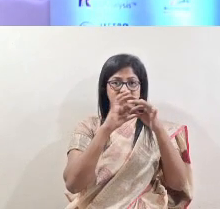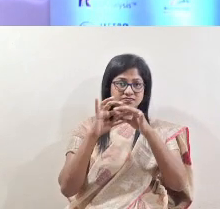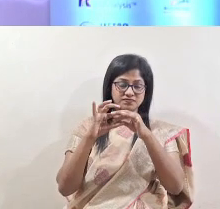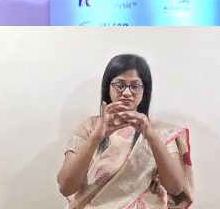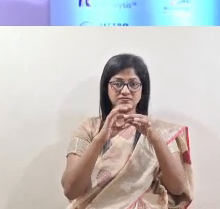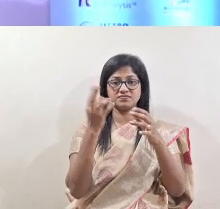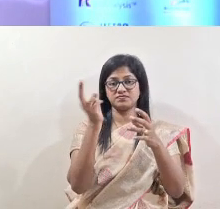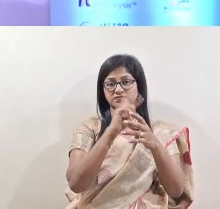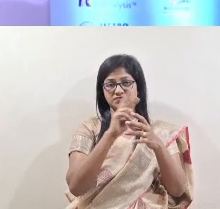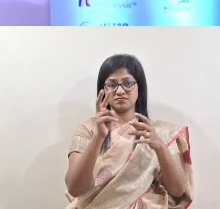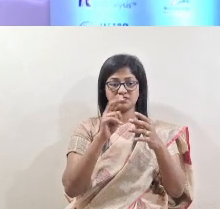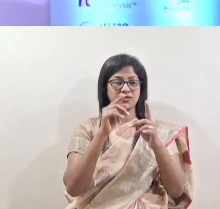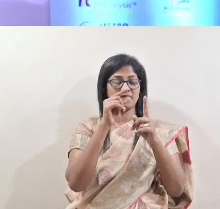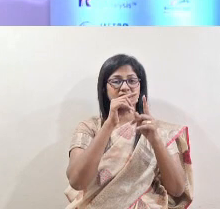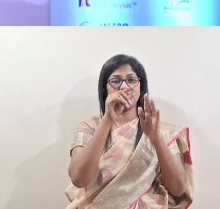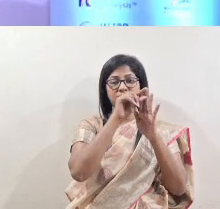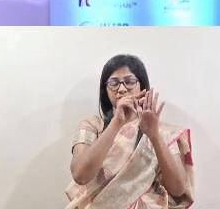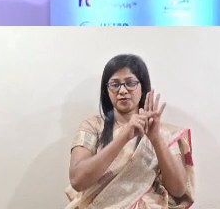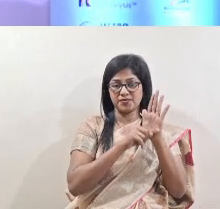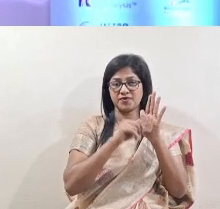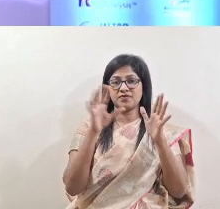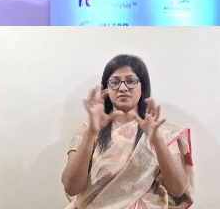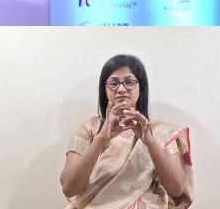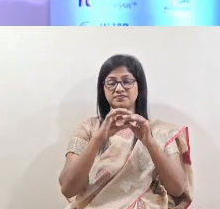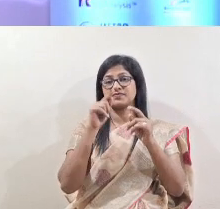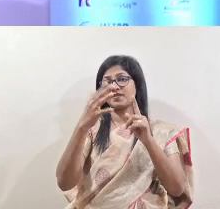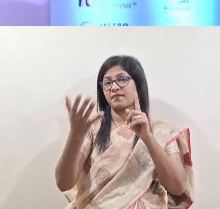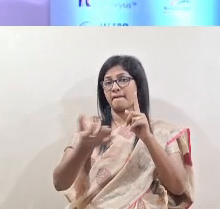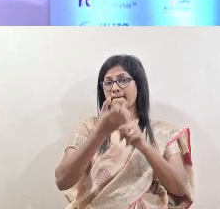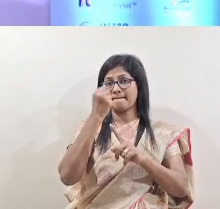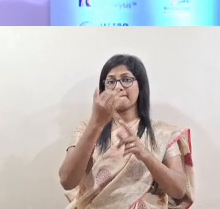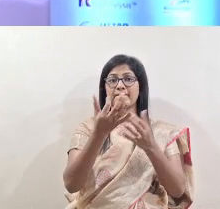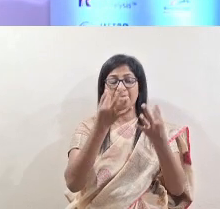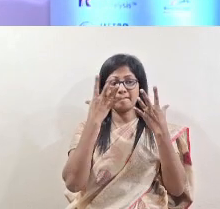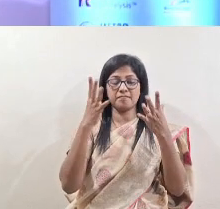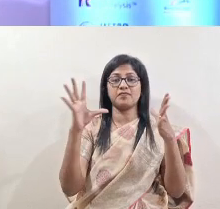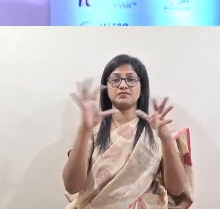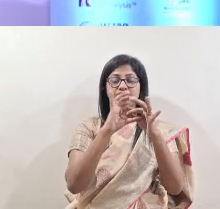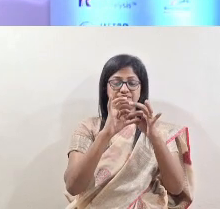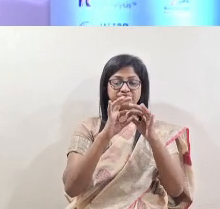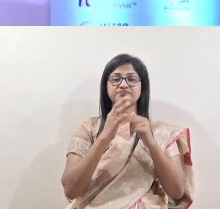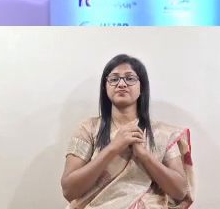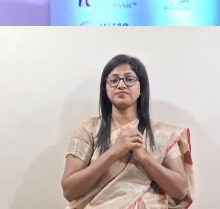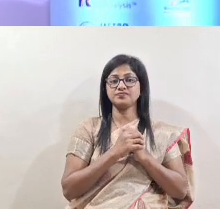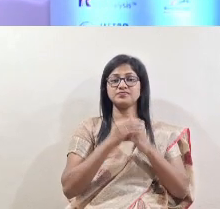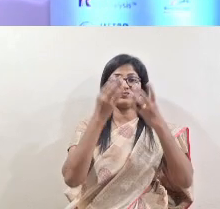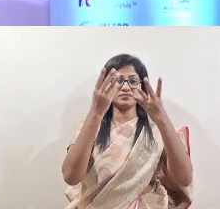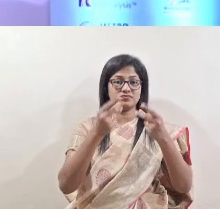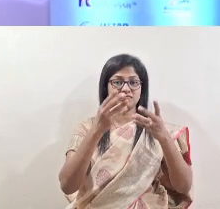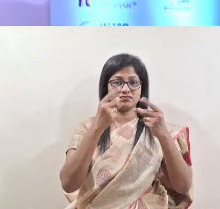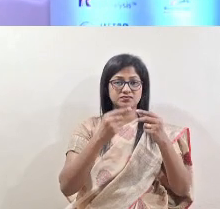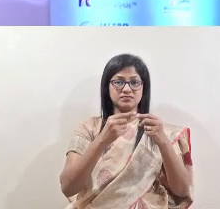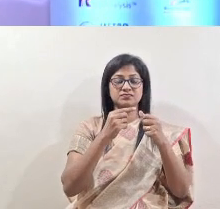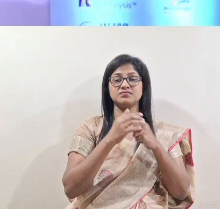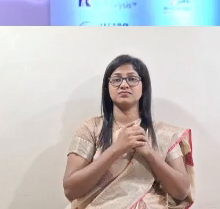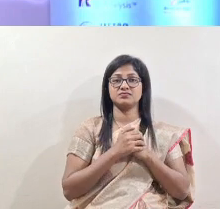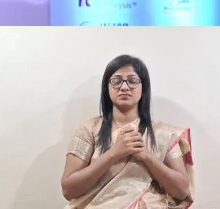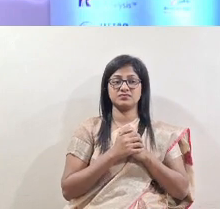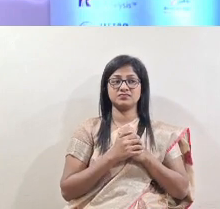relationship between different parameters and identifying the significance association between them. Statistical